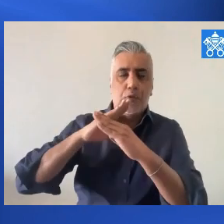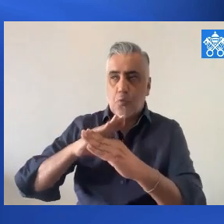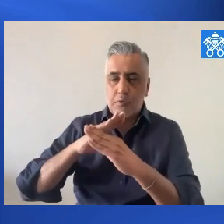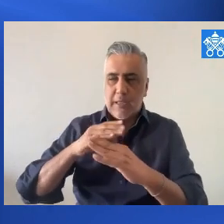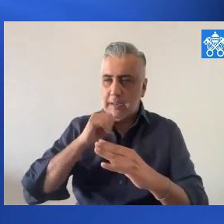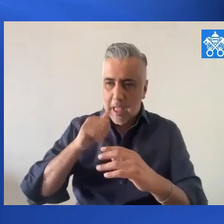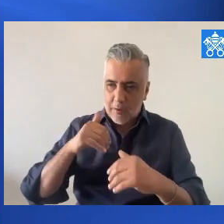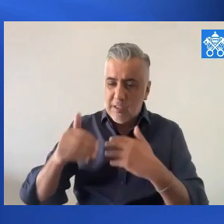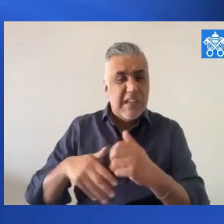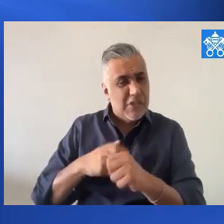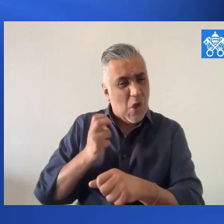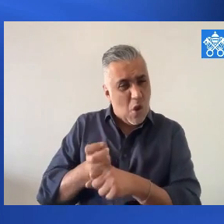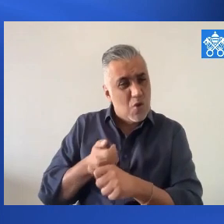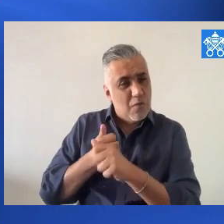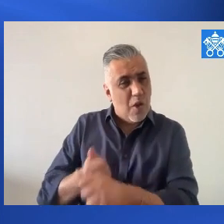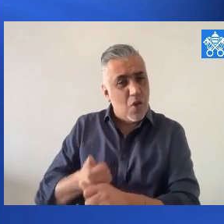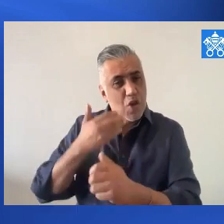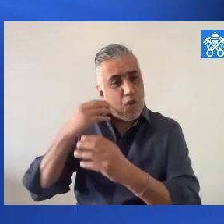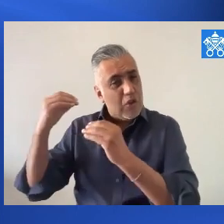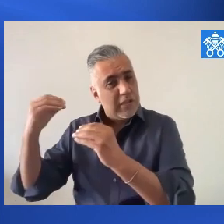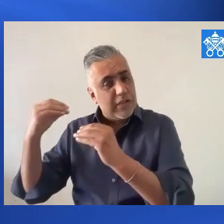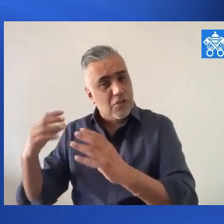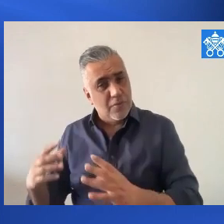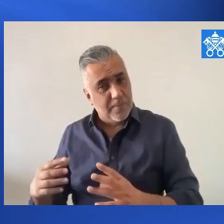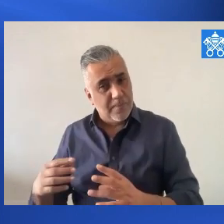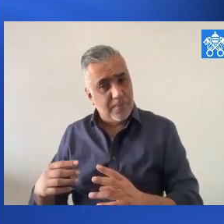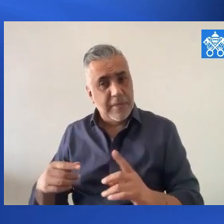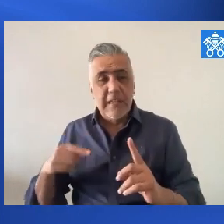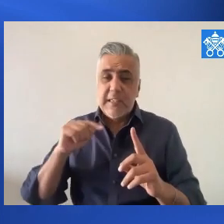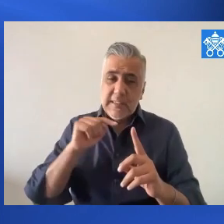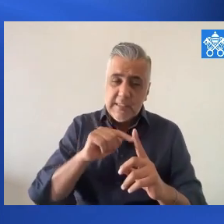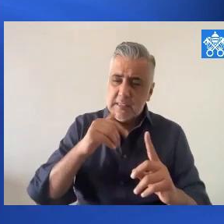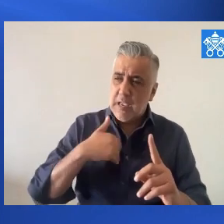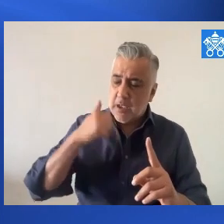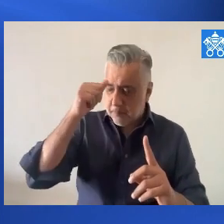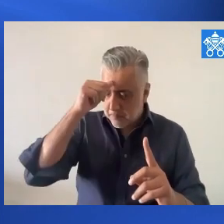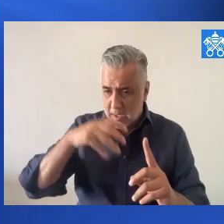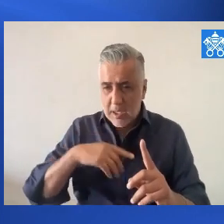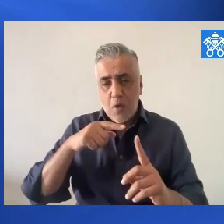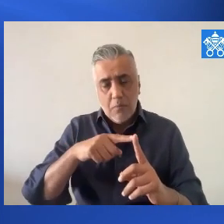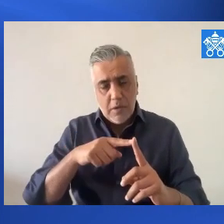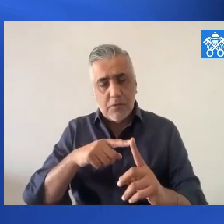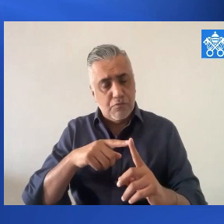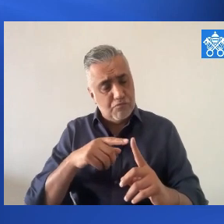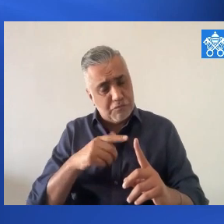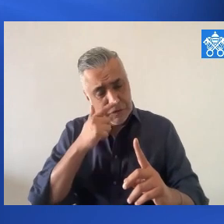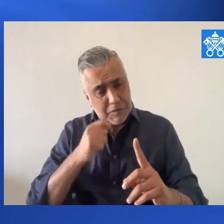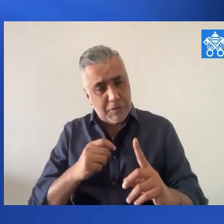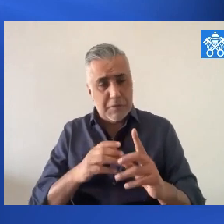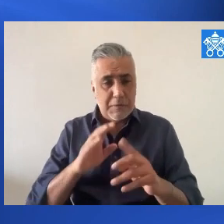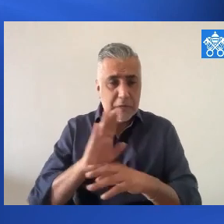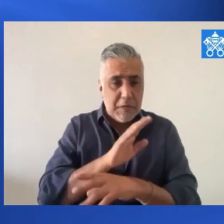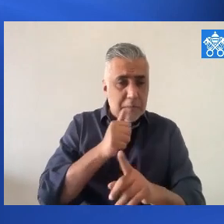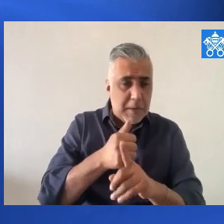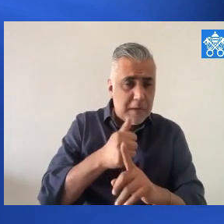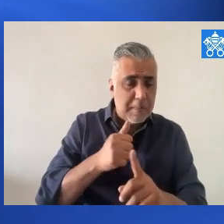not allow him to implement the desire in his heart to follow the good teacher more closely. He was an